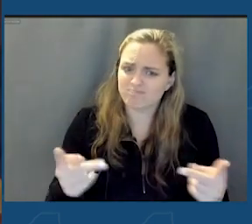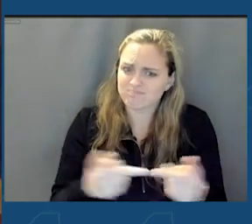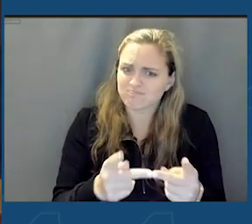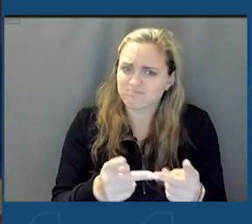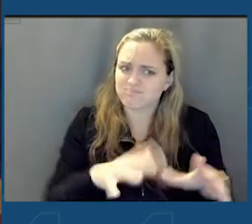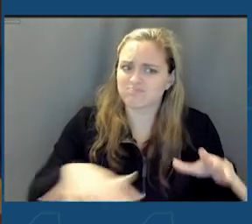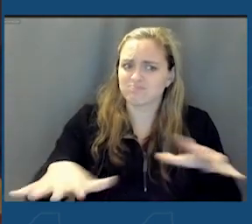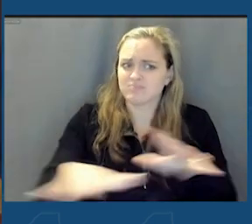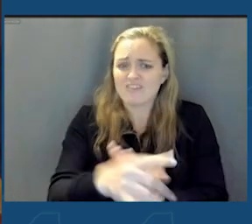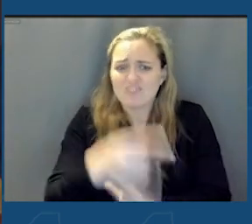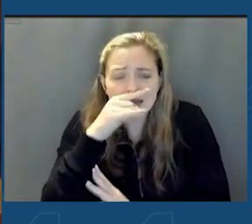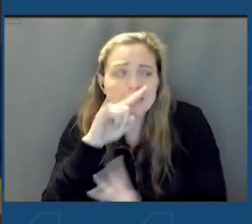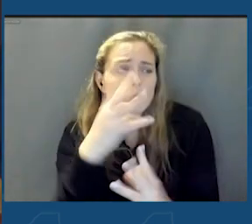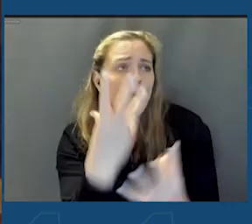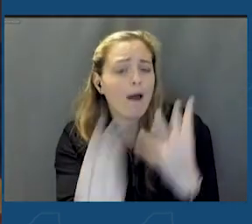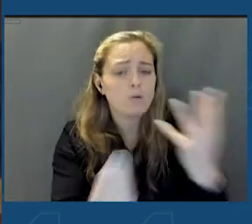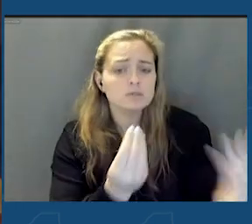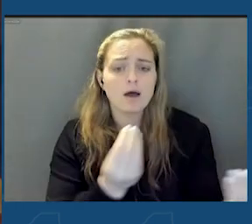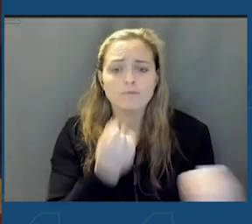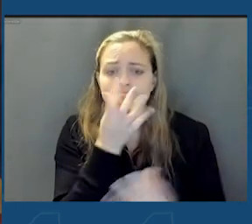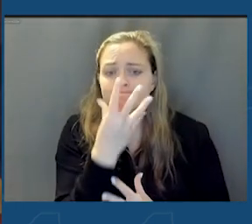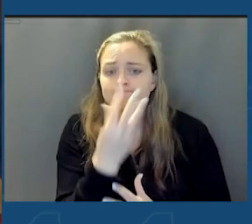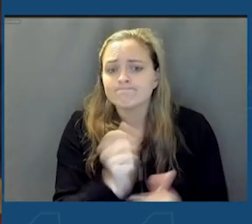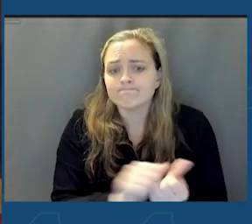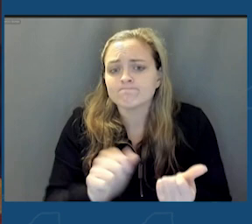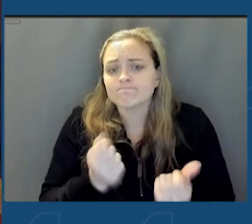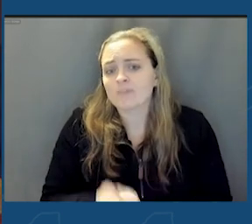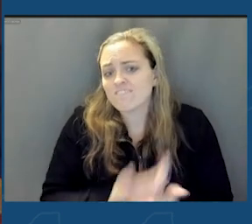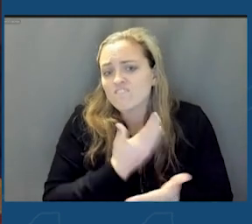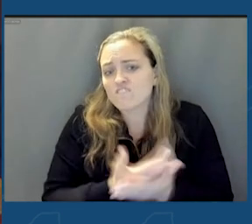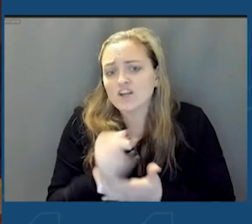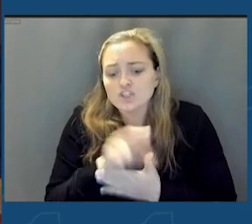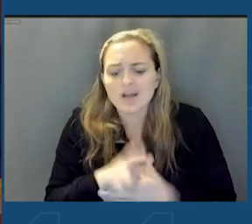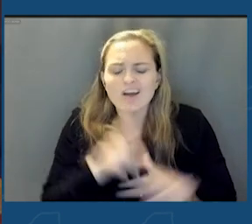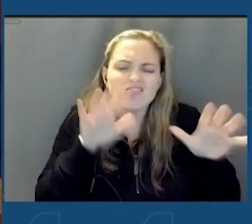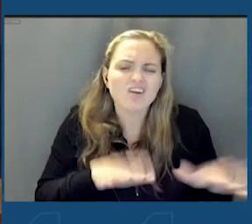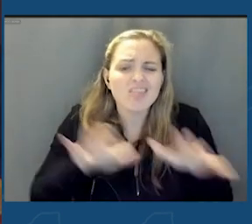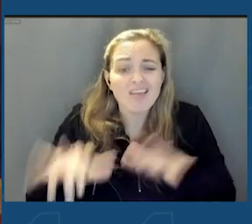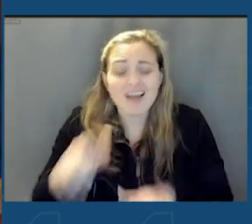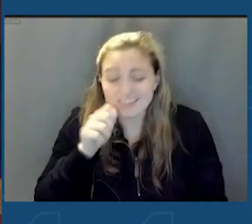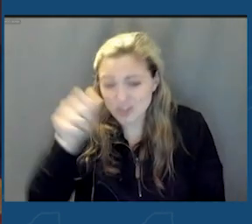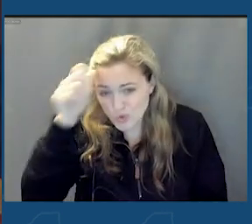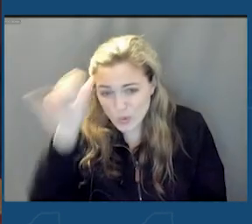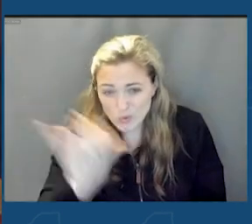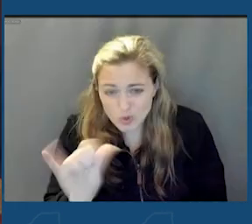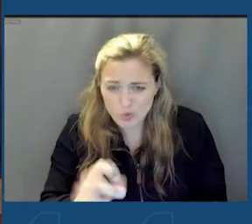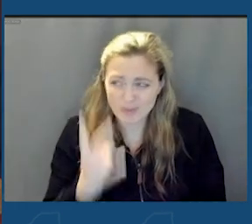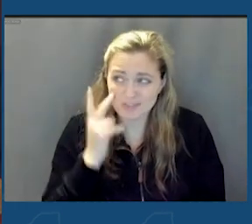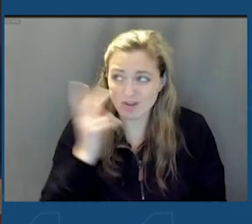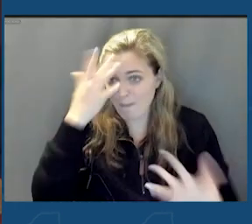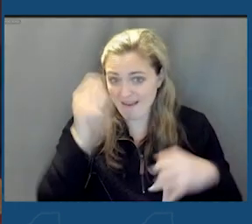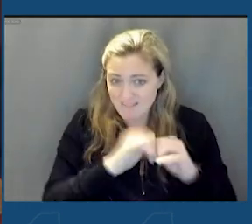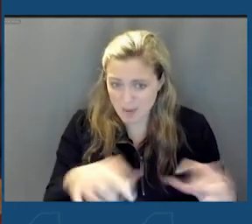just get that fresh air and have a chance to just relax. And even adults, I mean, we saw what the pandemic did. So many people needed to go to parks and